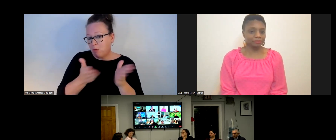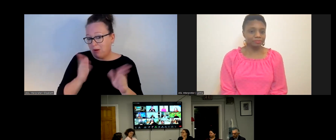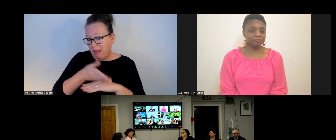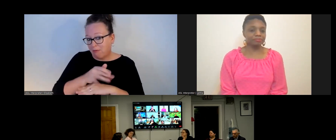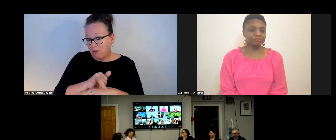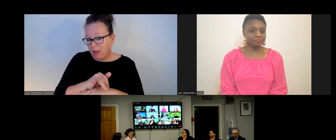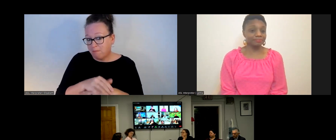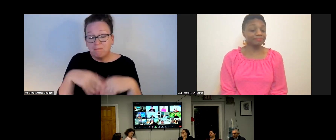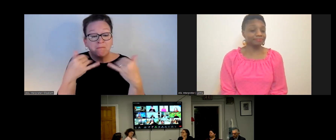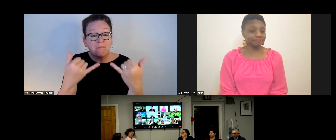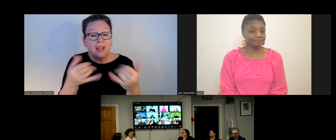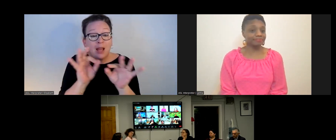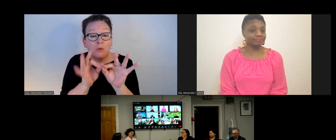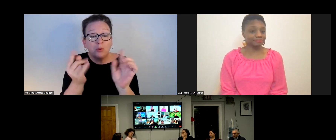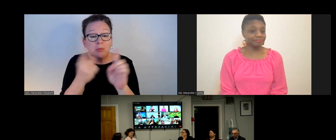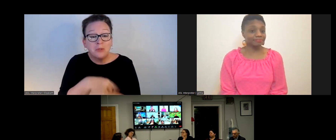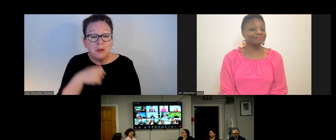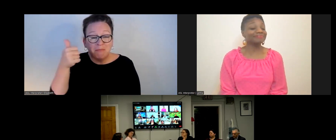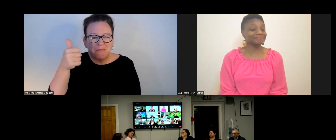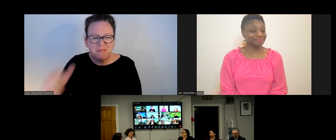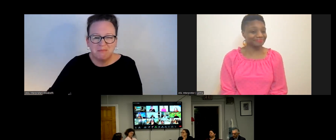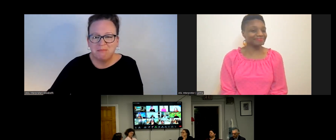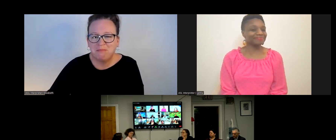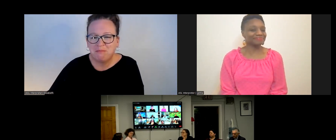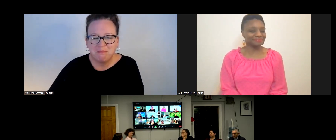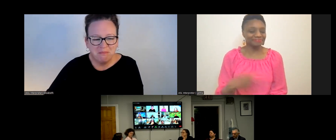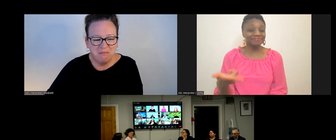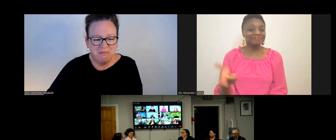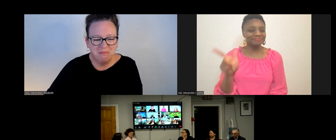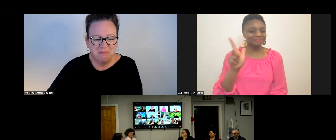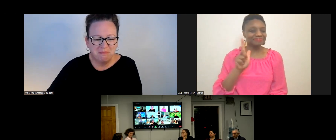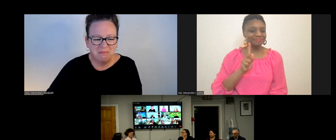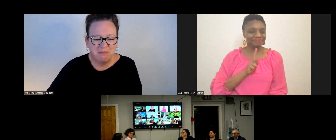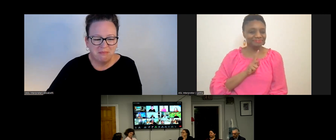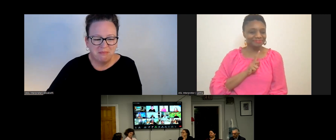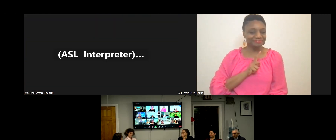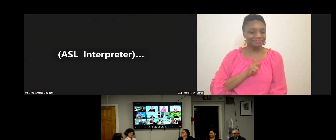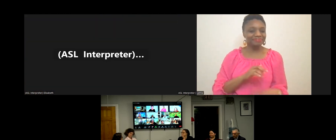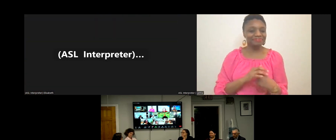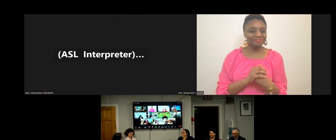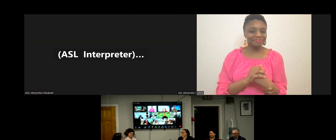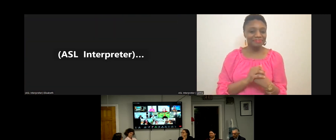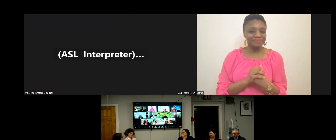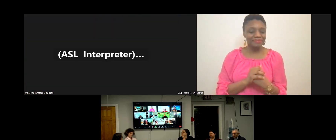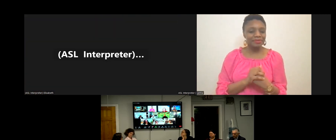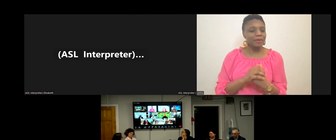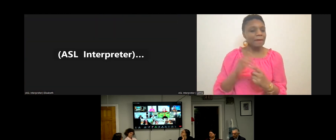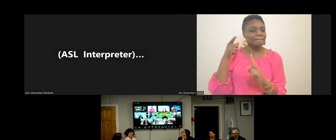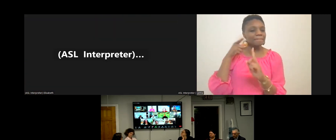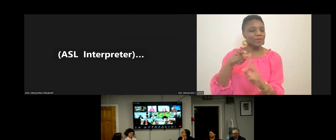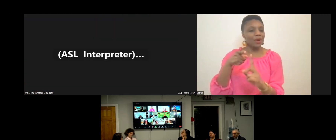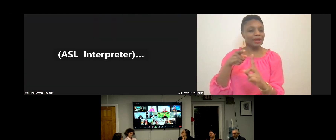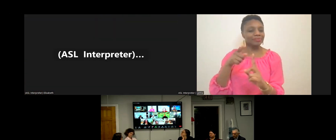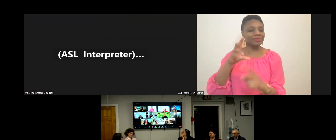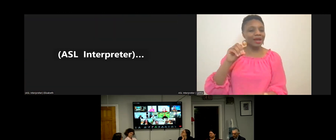that, as well as our own questions. So I think that, to me, a lot of the key is really doing more outreach,